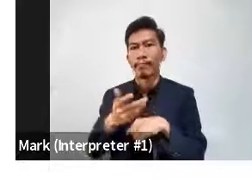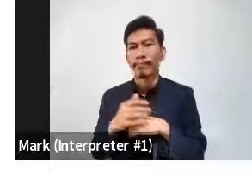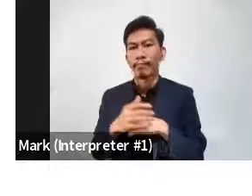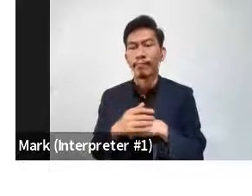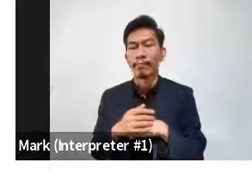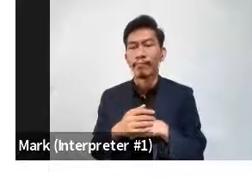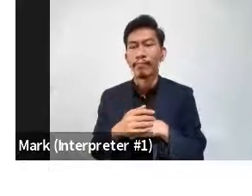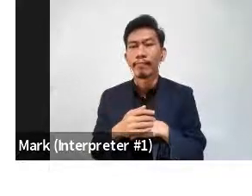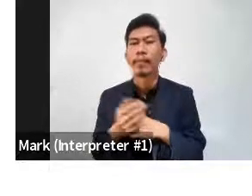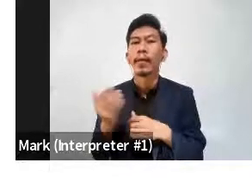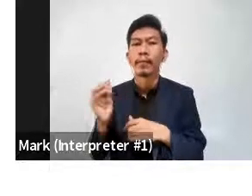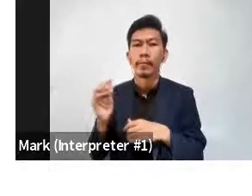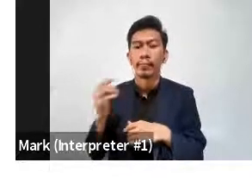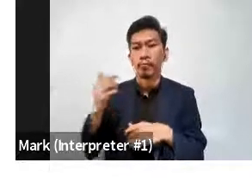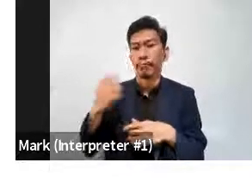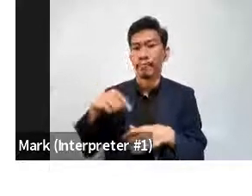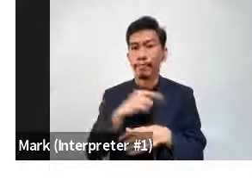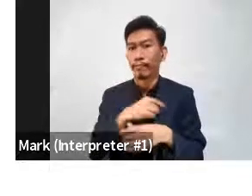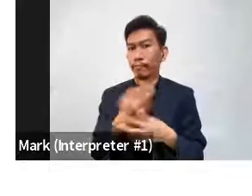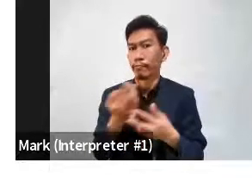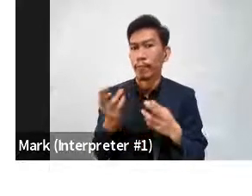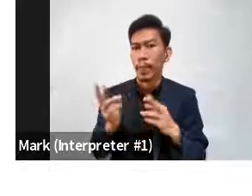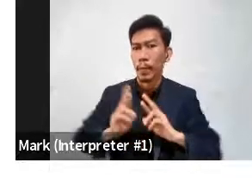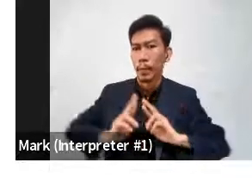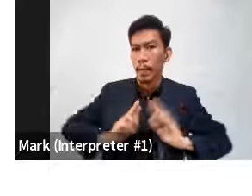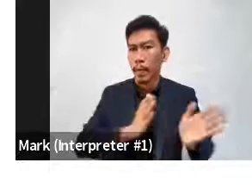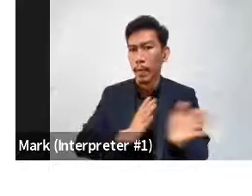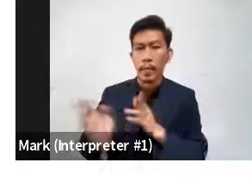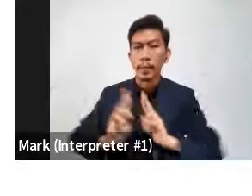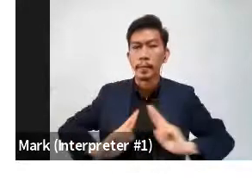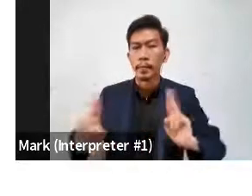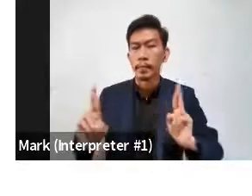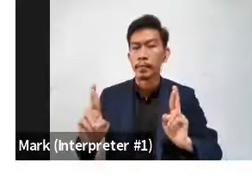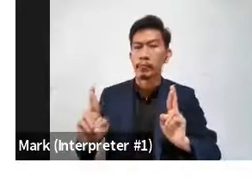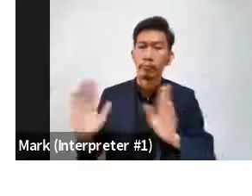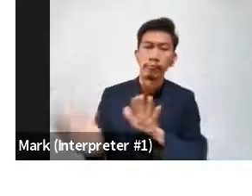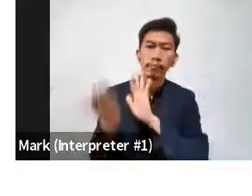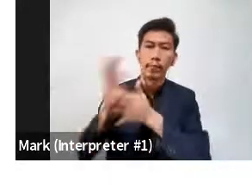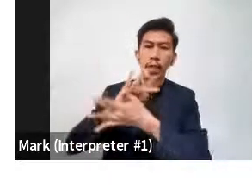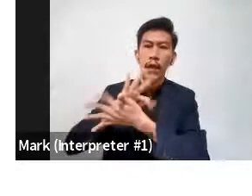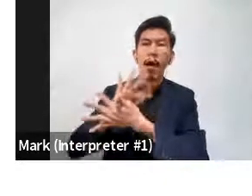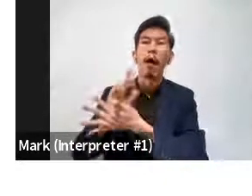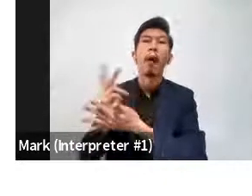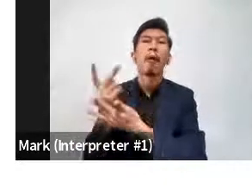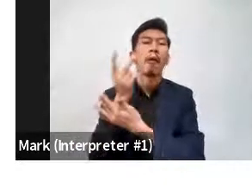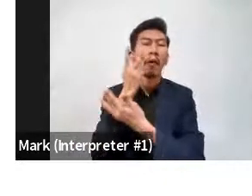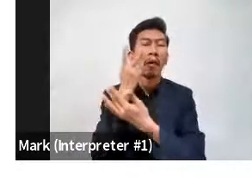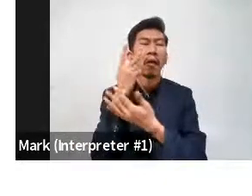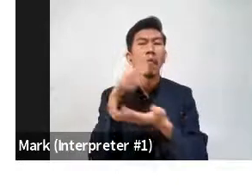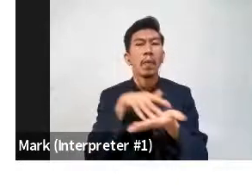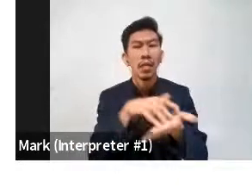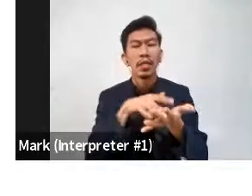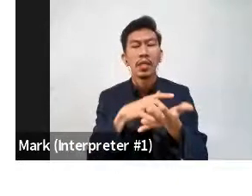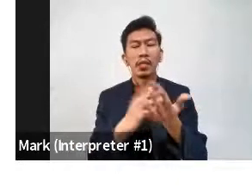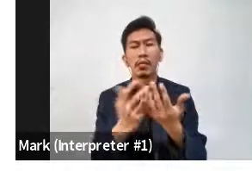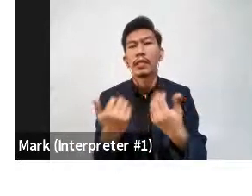our readiness to face the pandemic really exposed the weaknesses and challenges of the healthcare